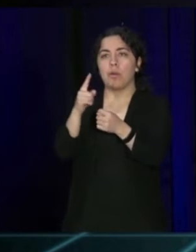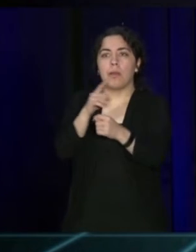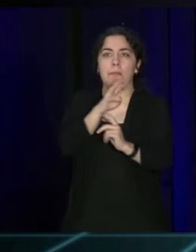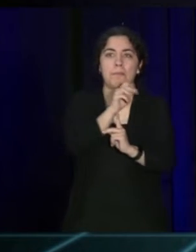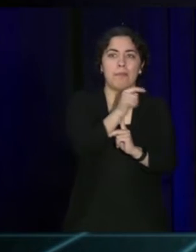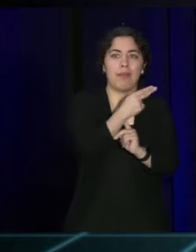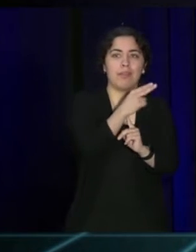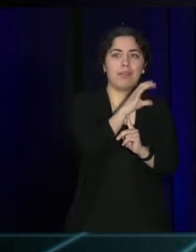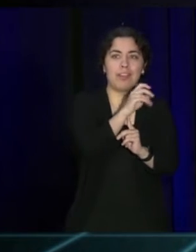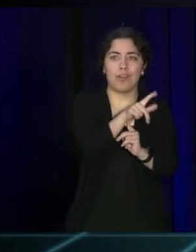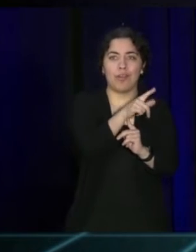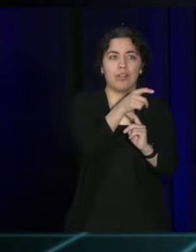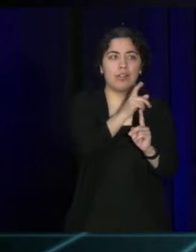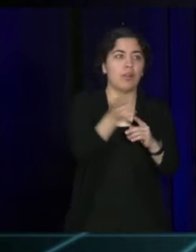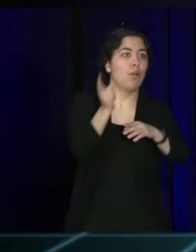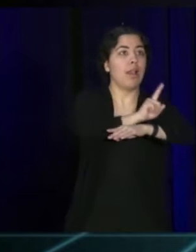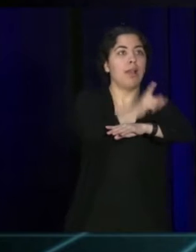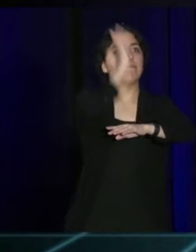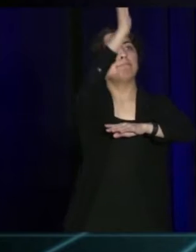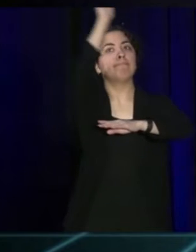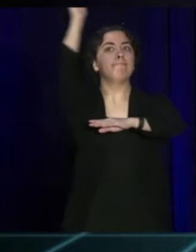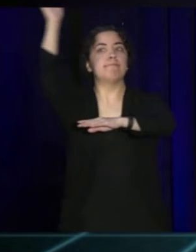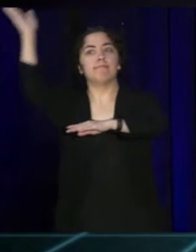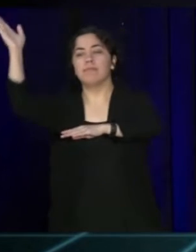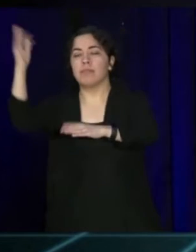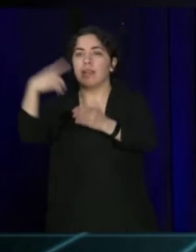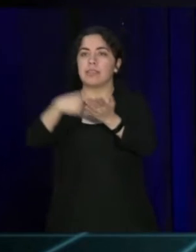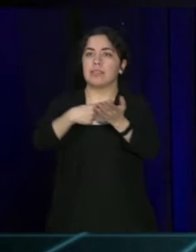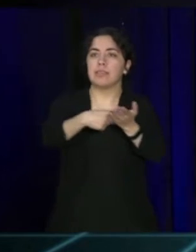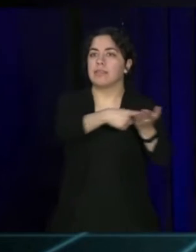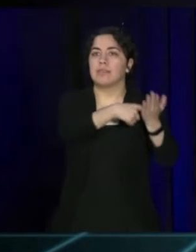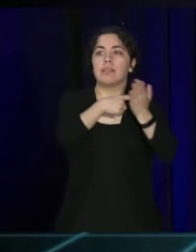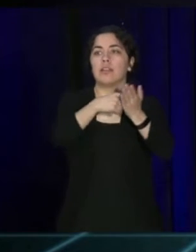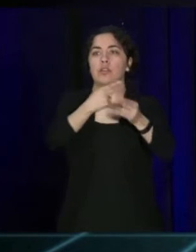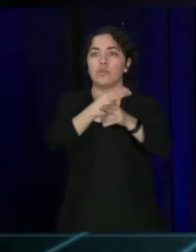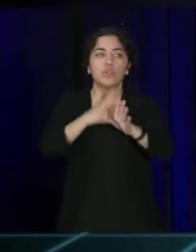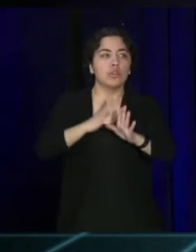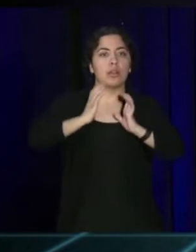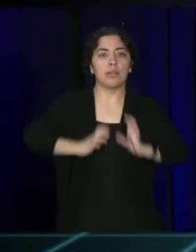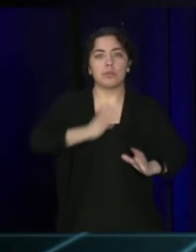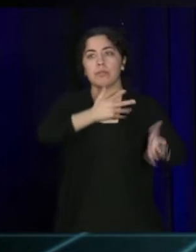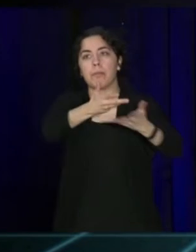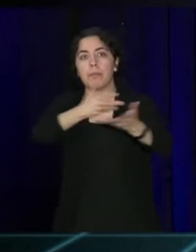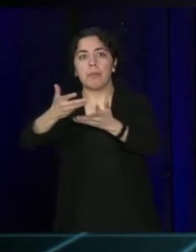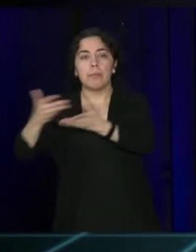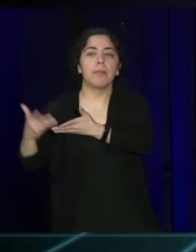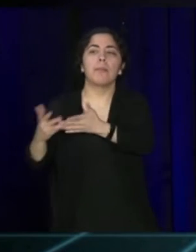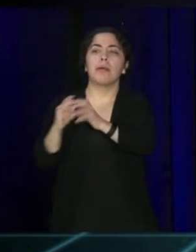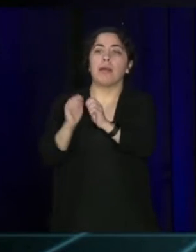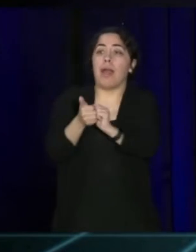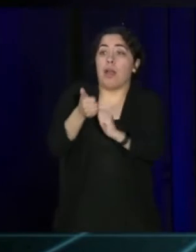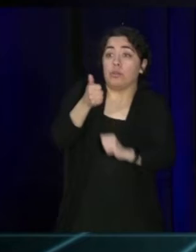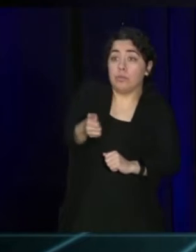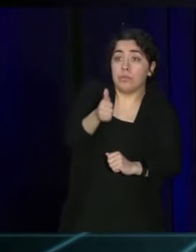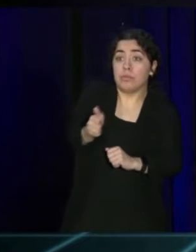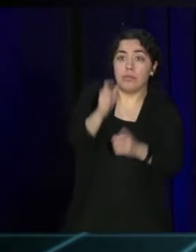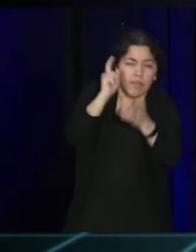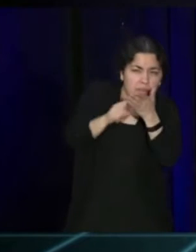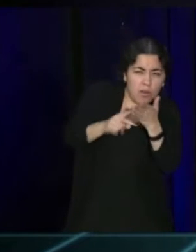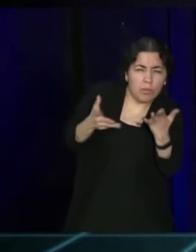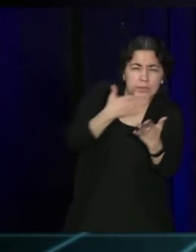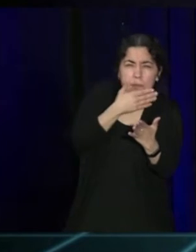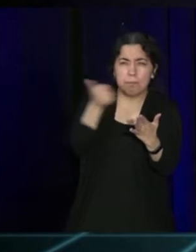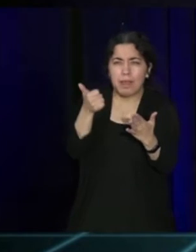out and speaking at events like this and like talking to users and customers. So like, how do you find out like what the best metric